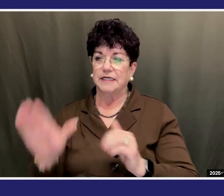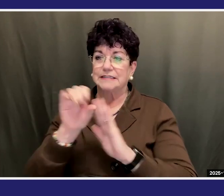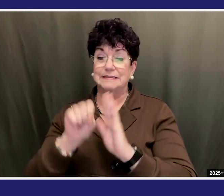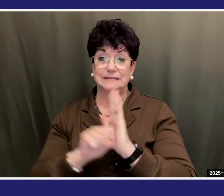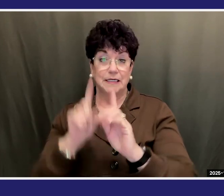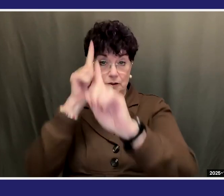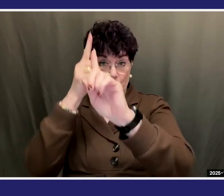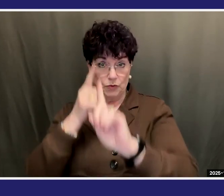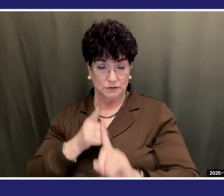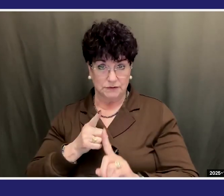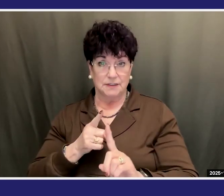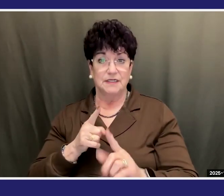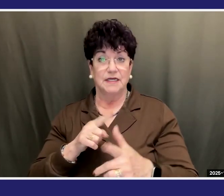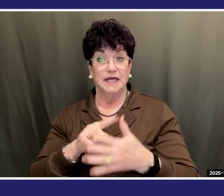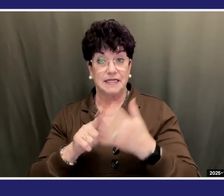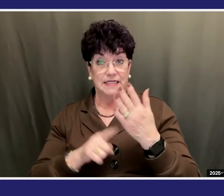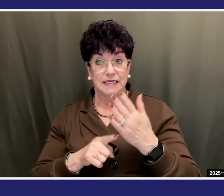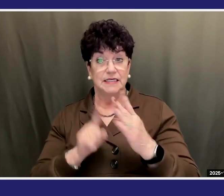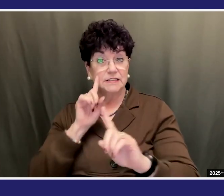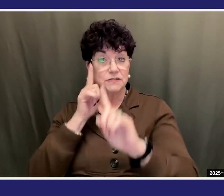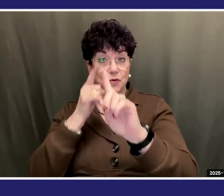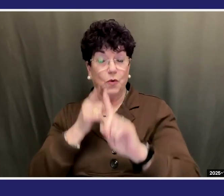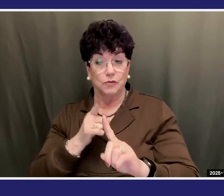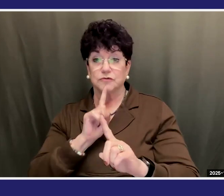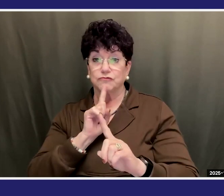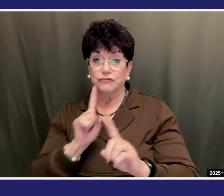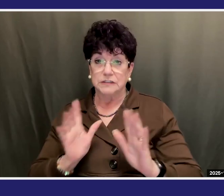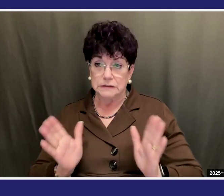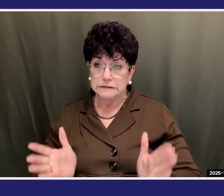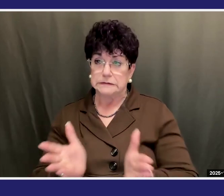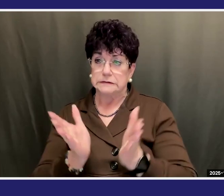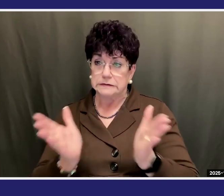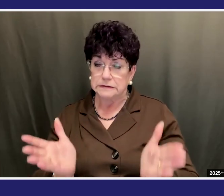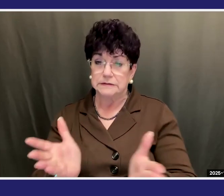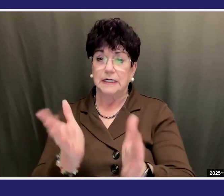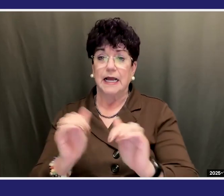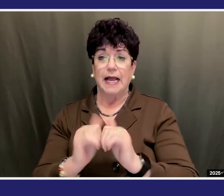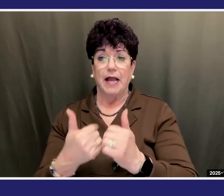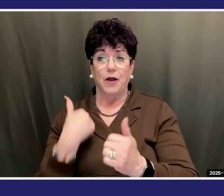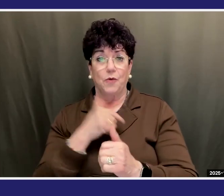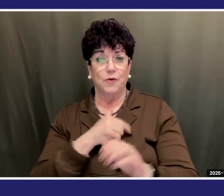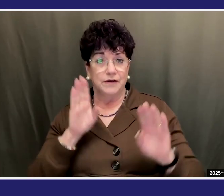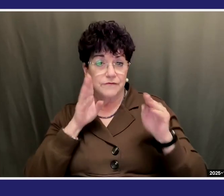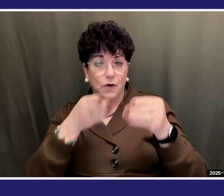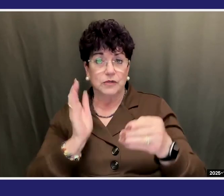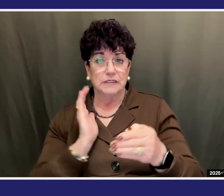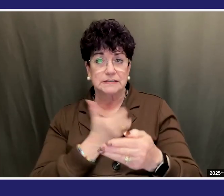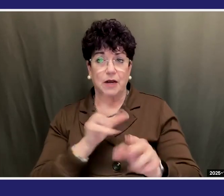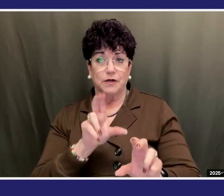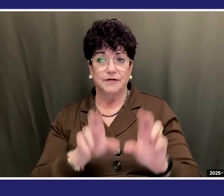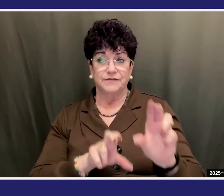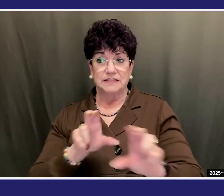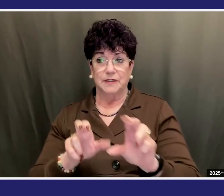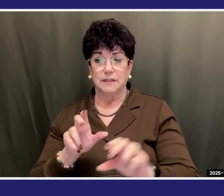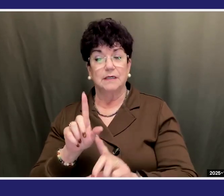goals. These are goals that really are driving how we are targeting much of our investment. The one thing